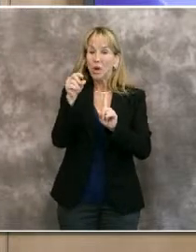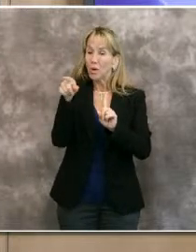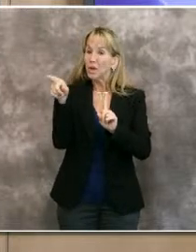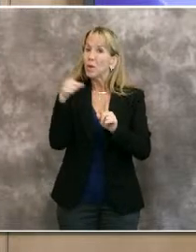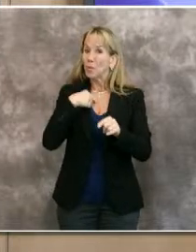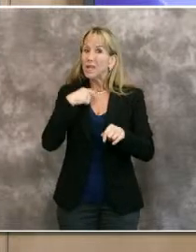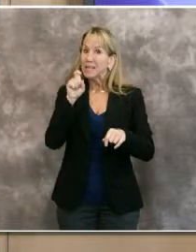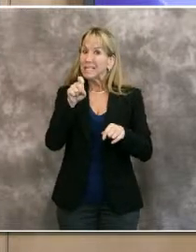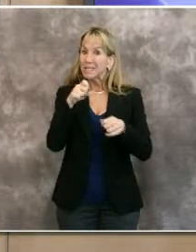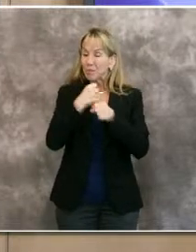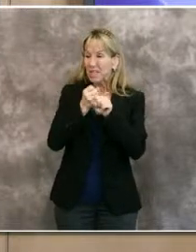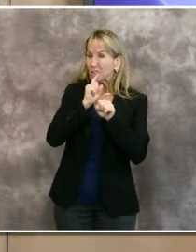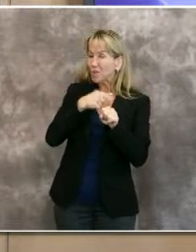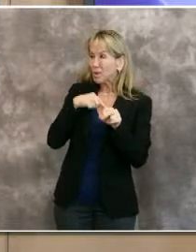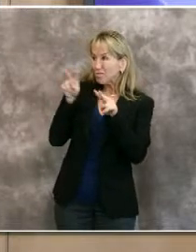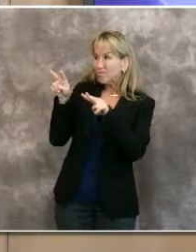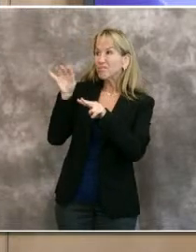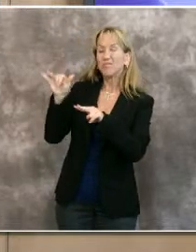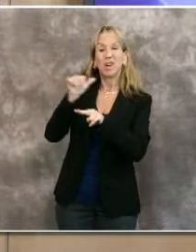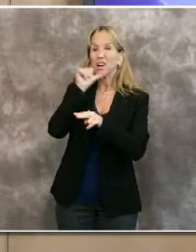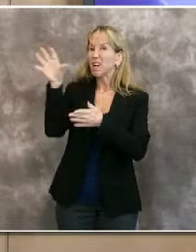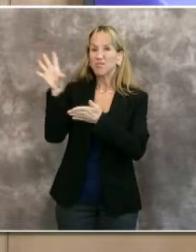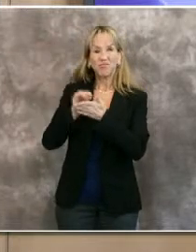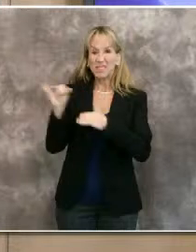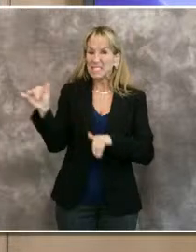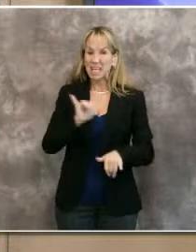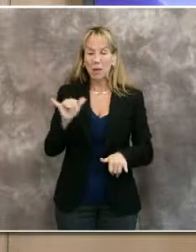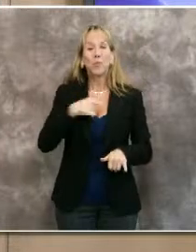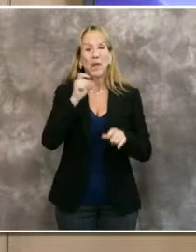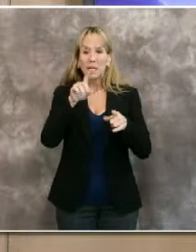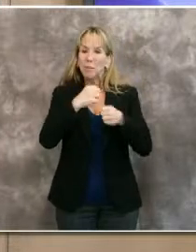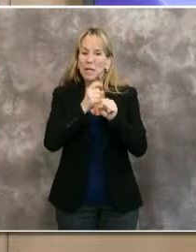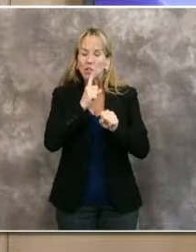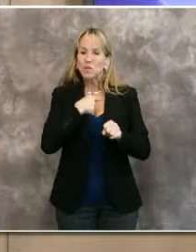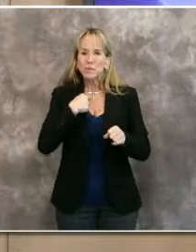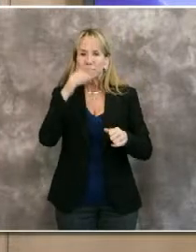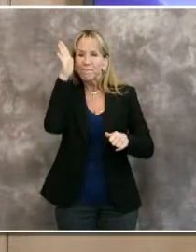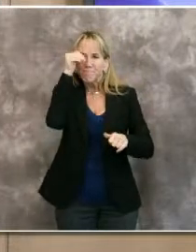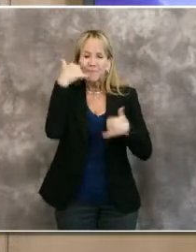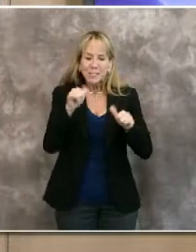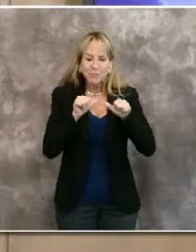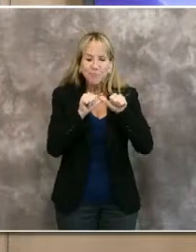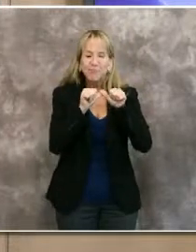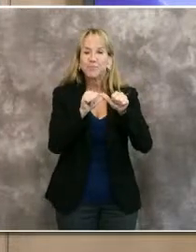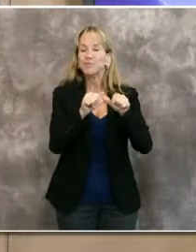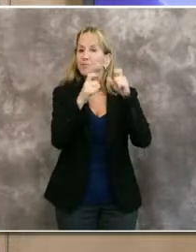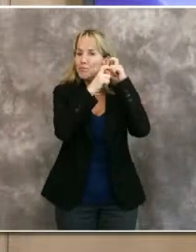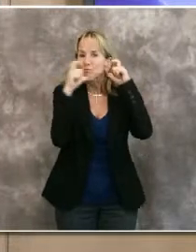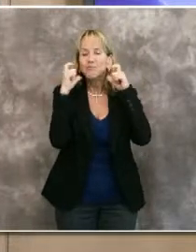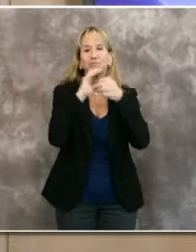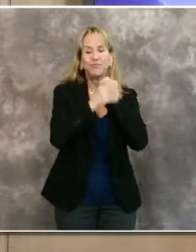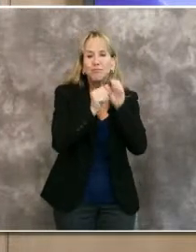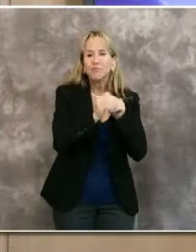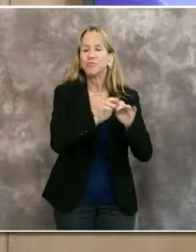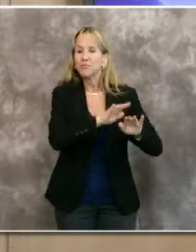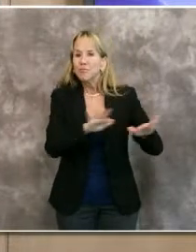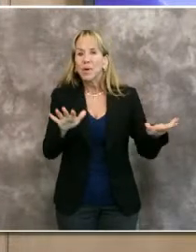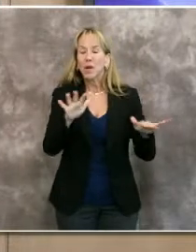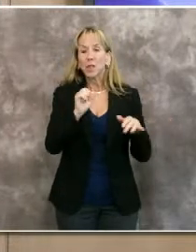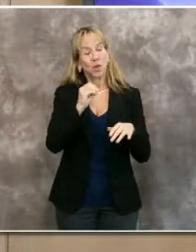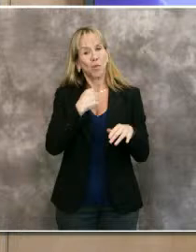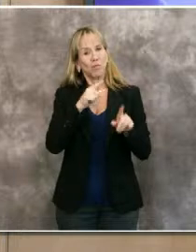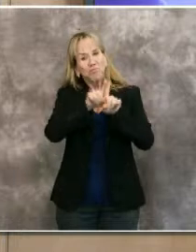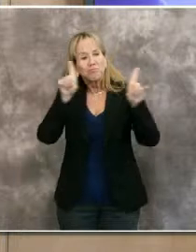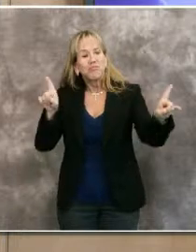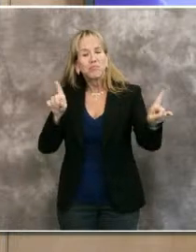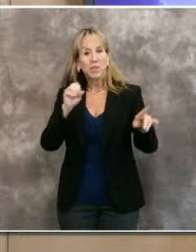to be vigilant, the need to take the actions necessary to do everything we can to avoid the surge that we are seeing not only